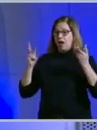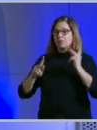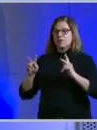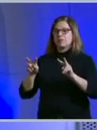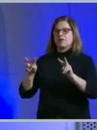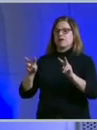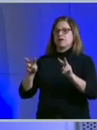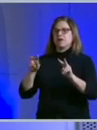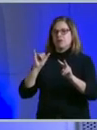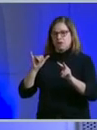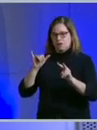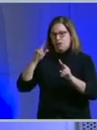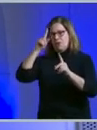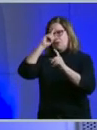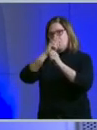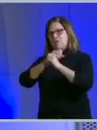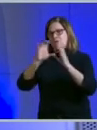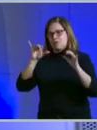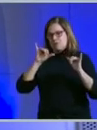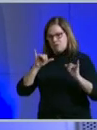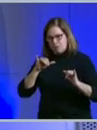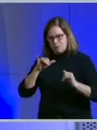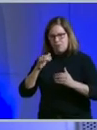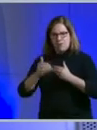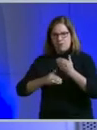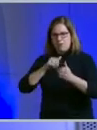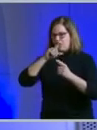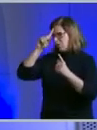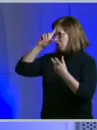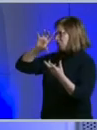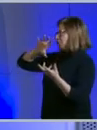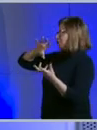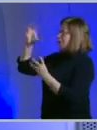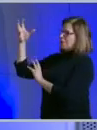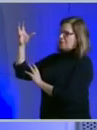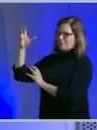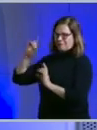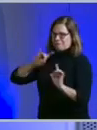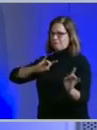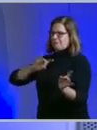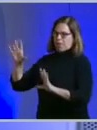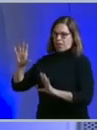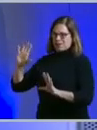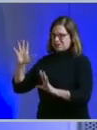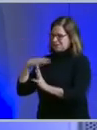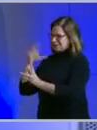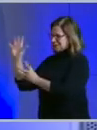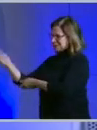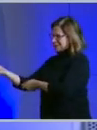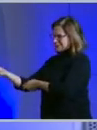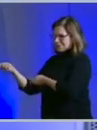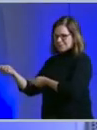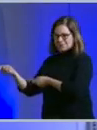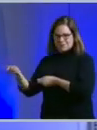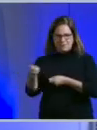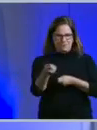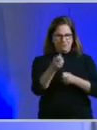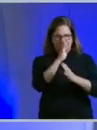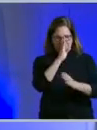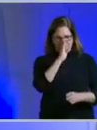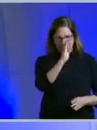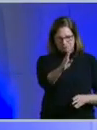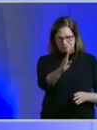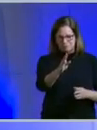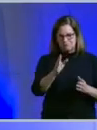And so our work with our individual court-committed young people has to also touch and reach and embrace their